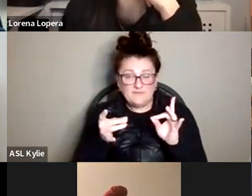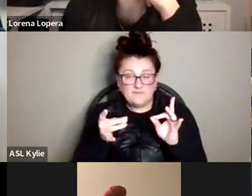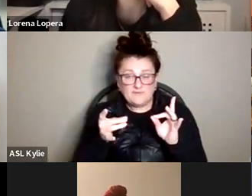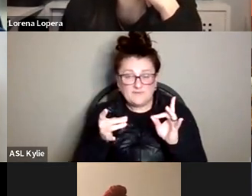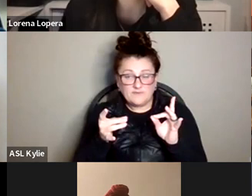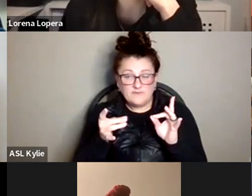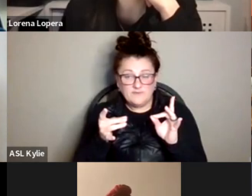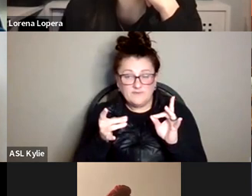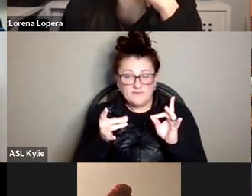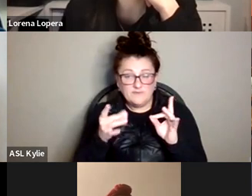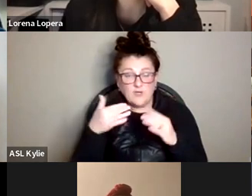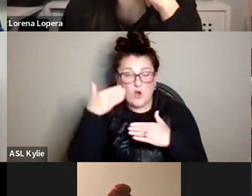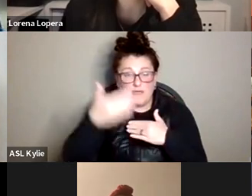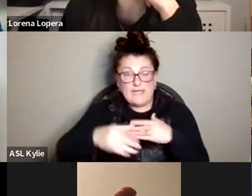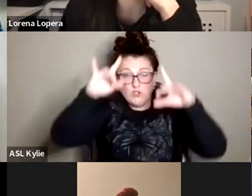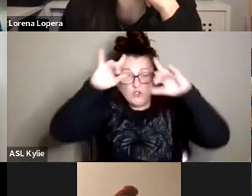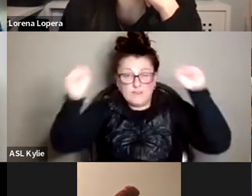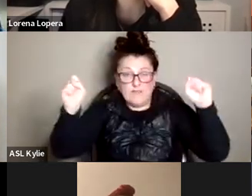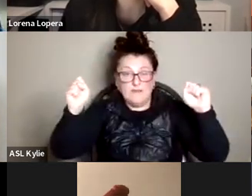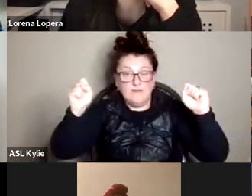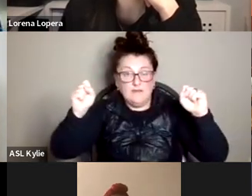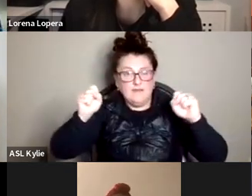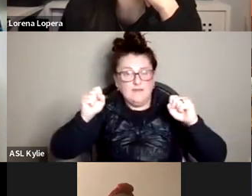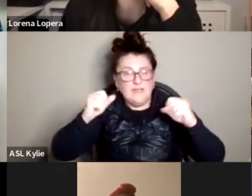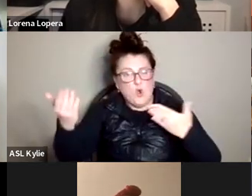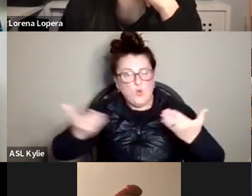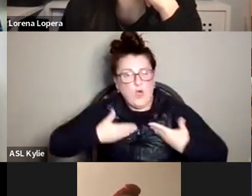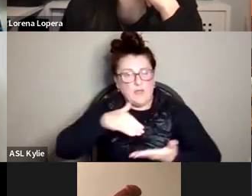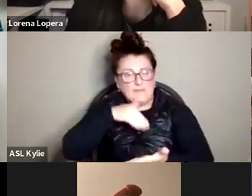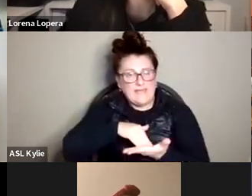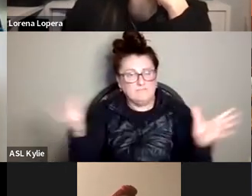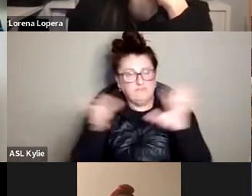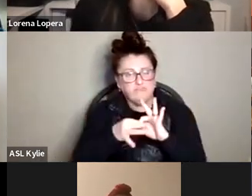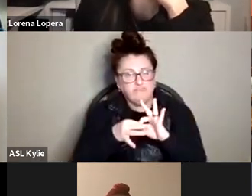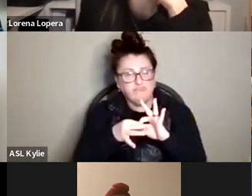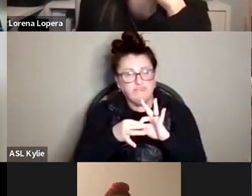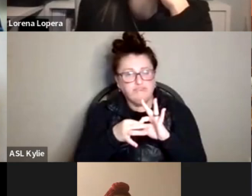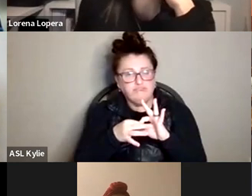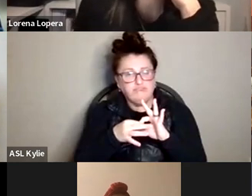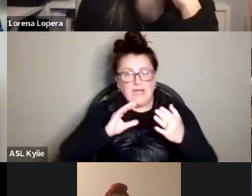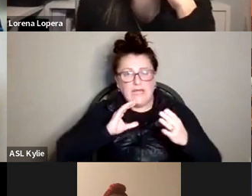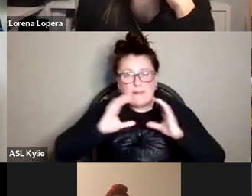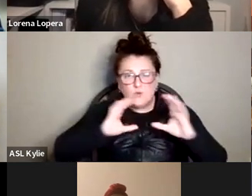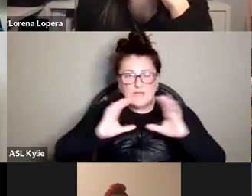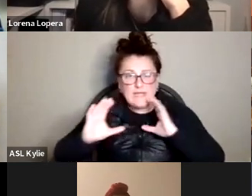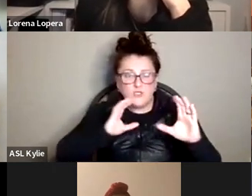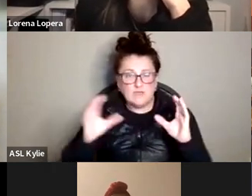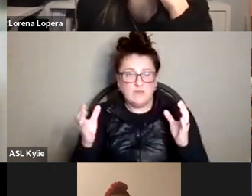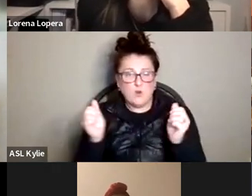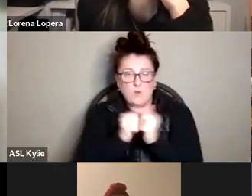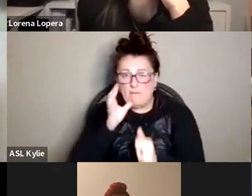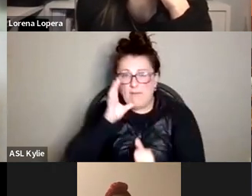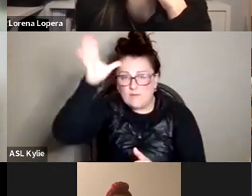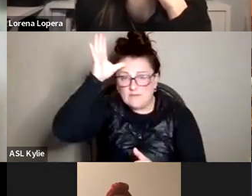our next superintendent really needs to tackle these welcome centers and bridge the gap between the communication that they have with